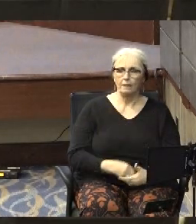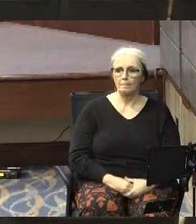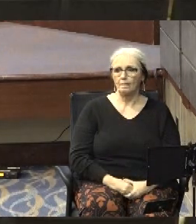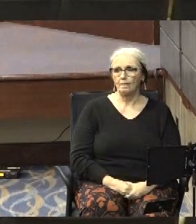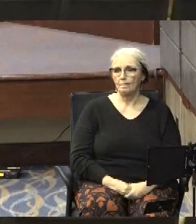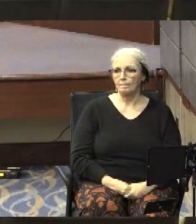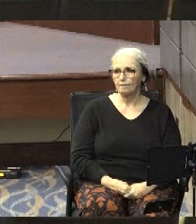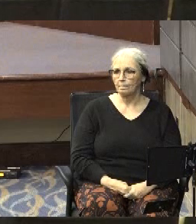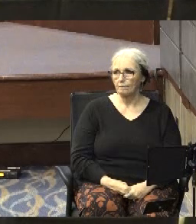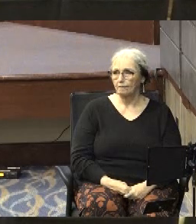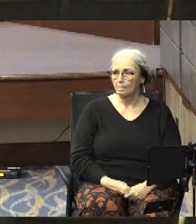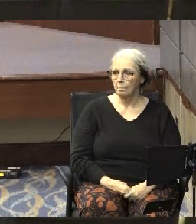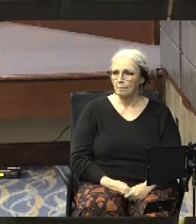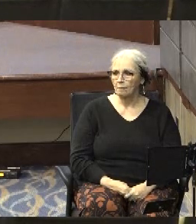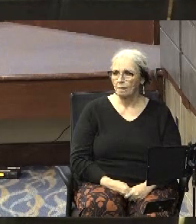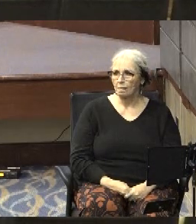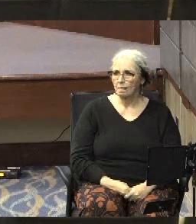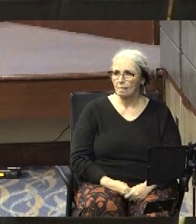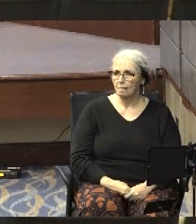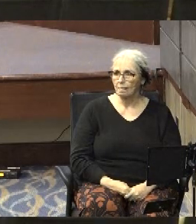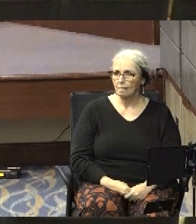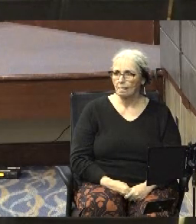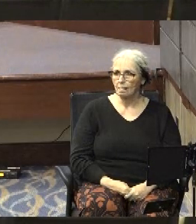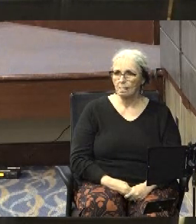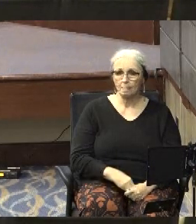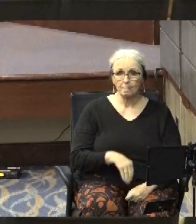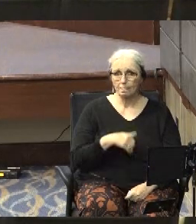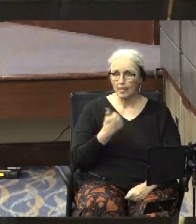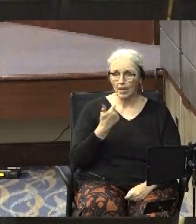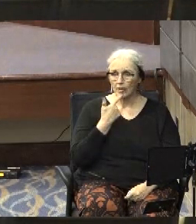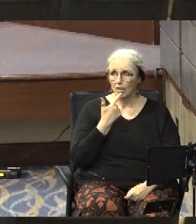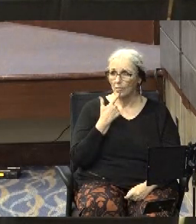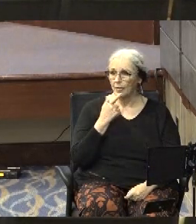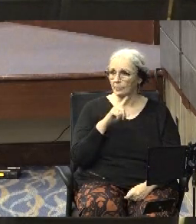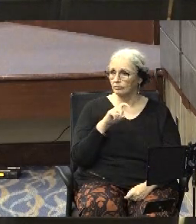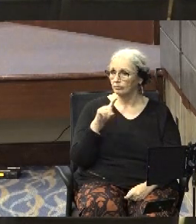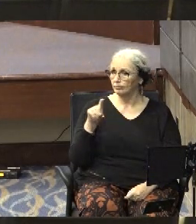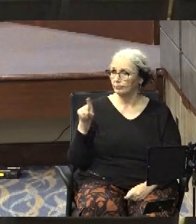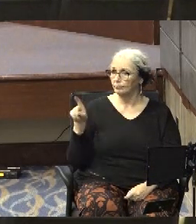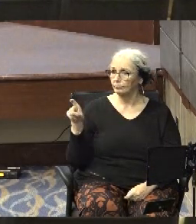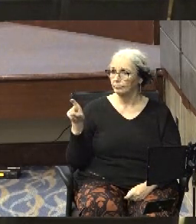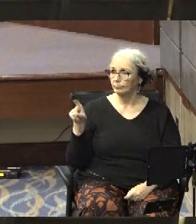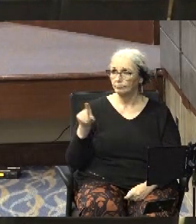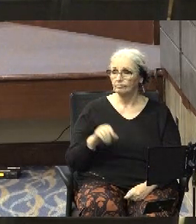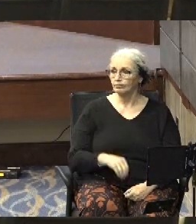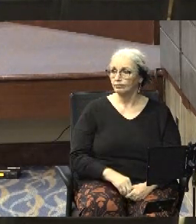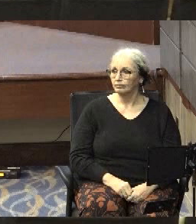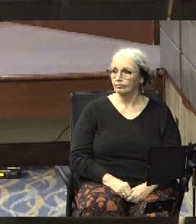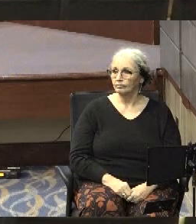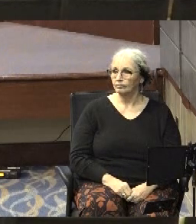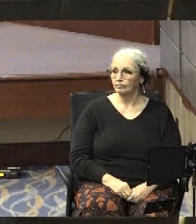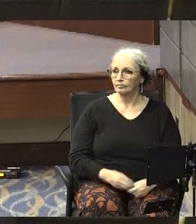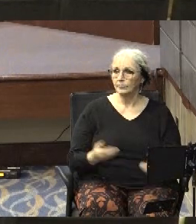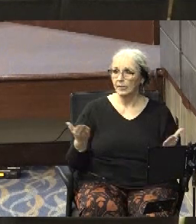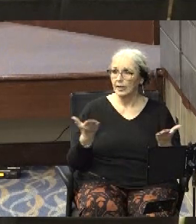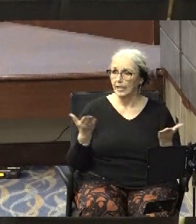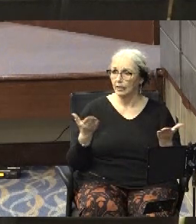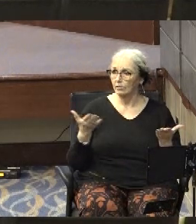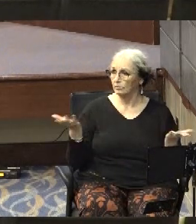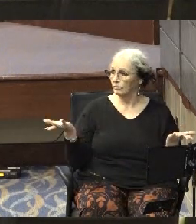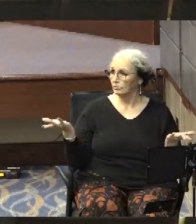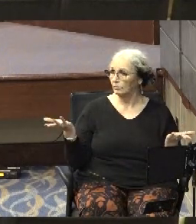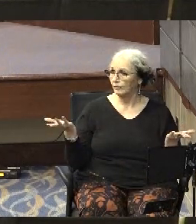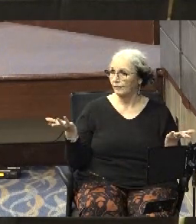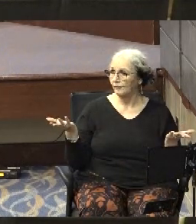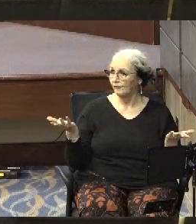Thank you, sir. And my understanding is there are no other comment cards on this item. Is that correct? All right. Is anyone else here to speak on